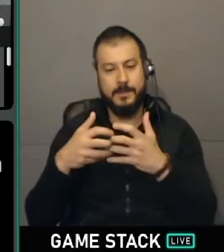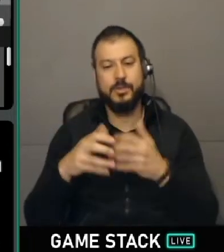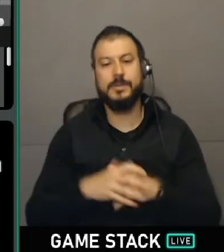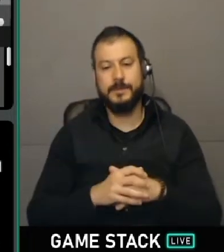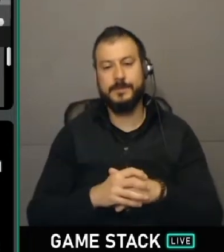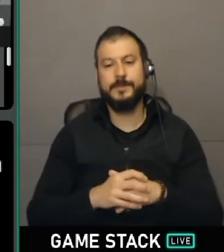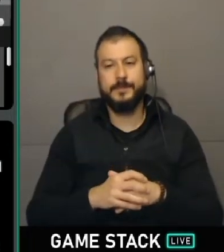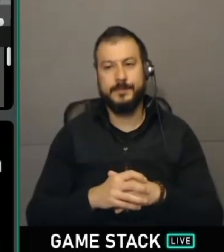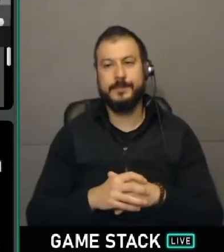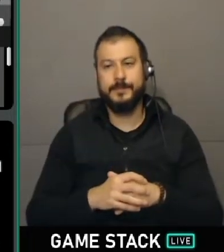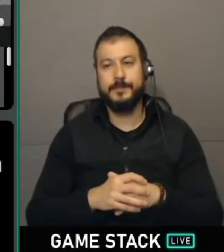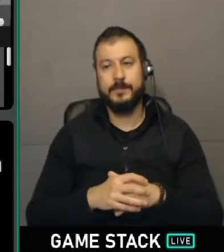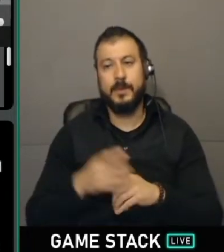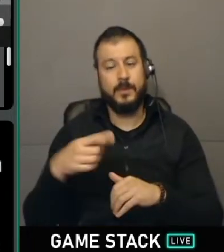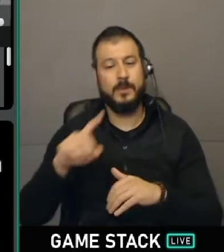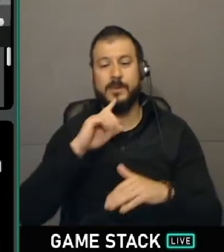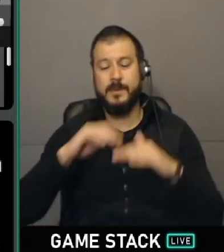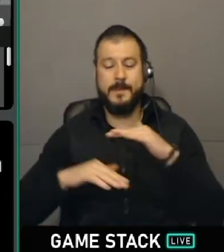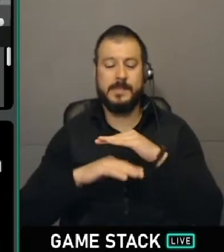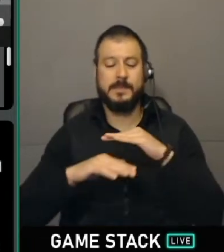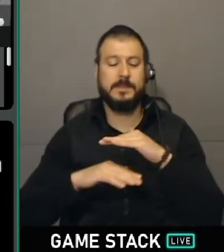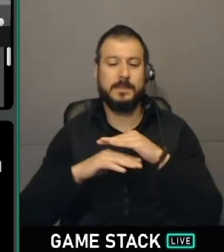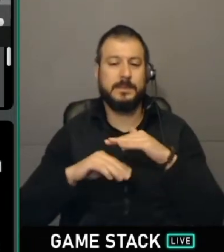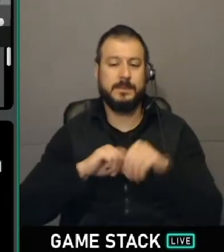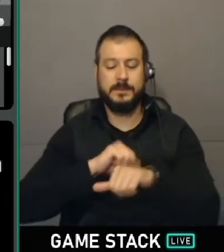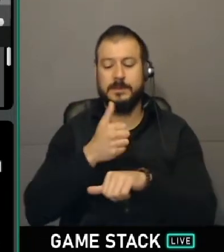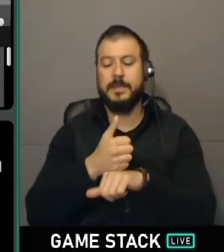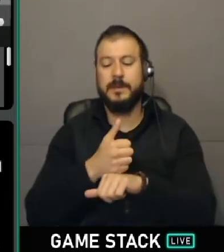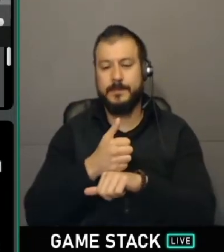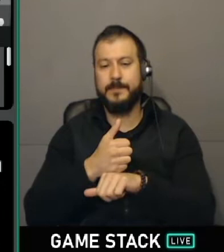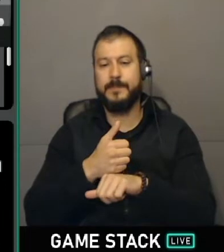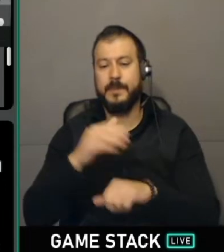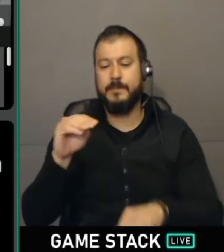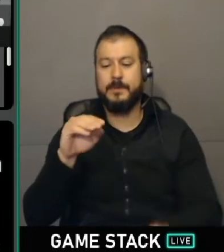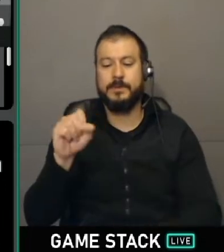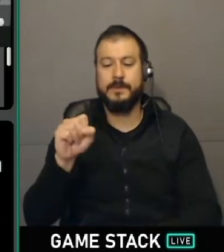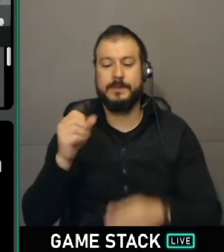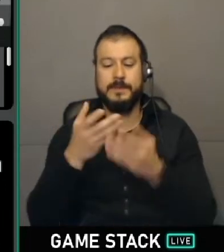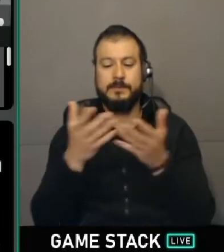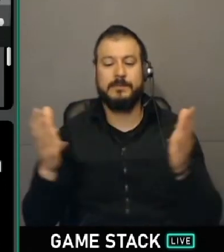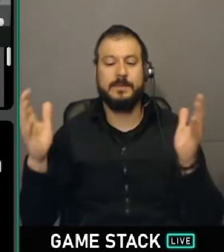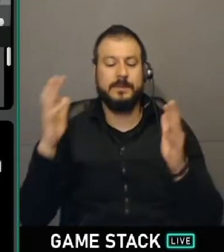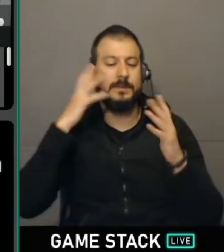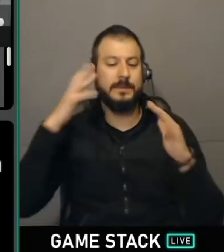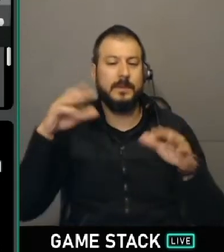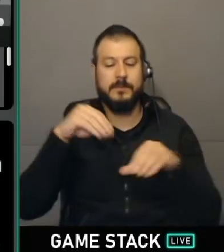So those are the basics of setting up Microsoft Spatial Sound in FMOD.